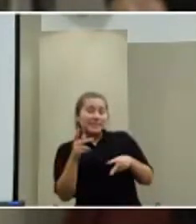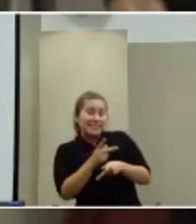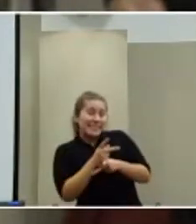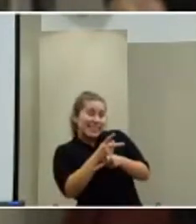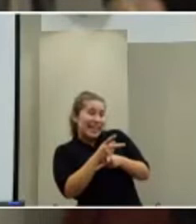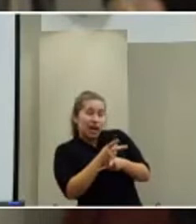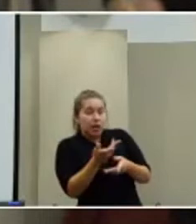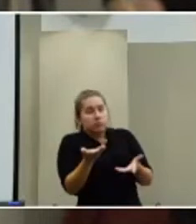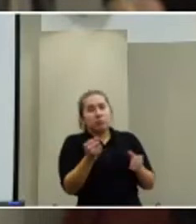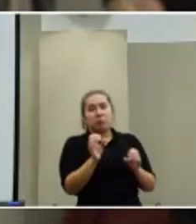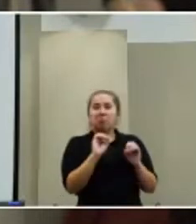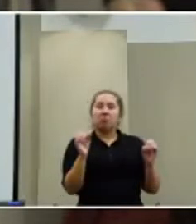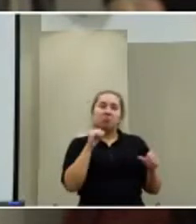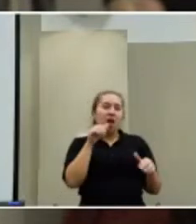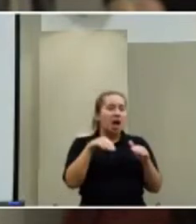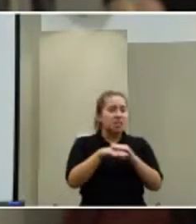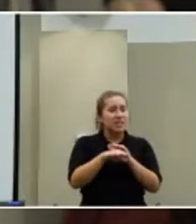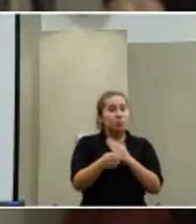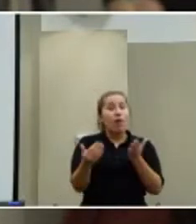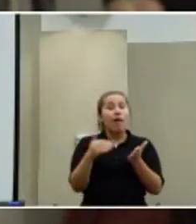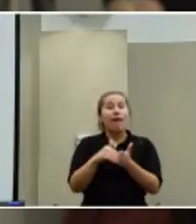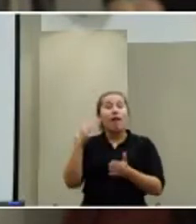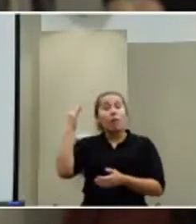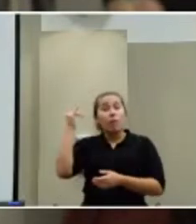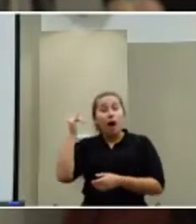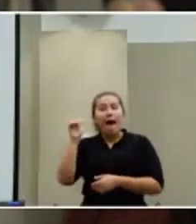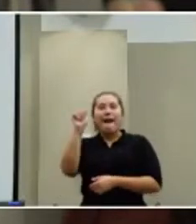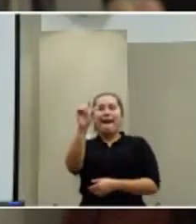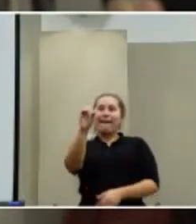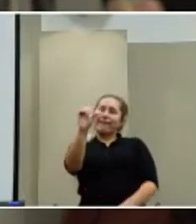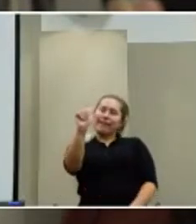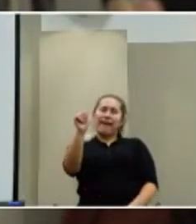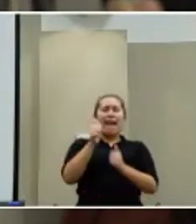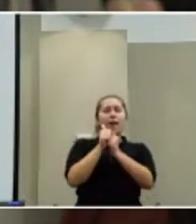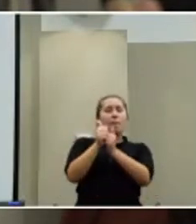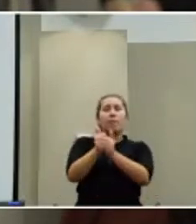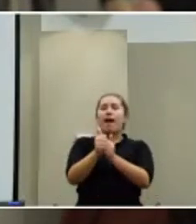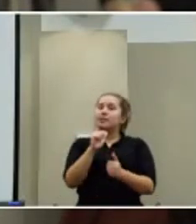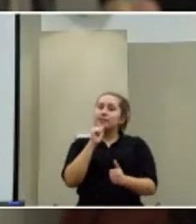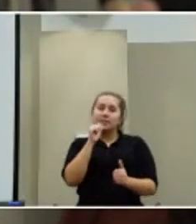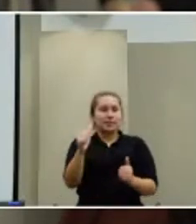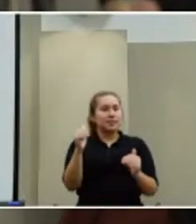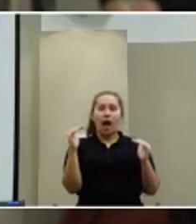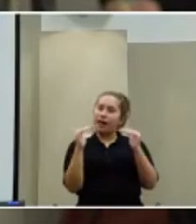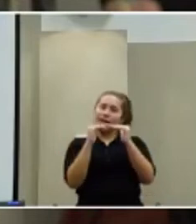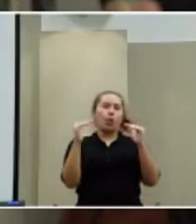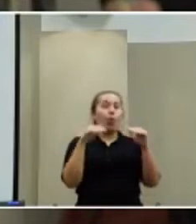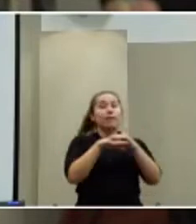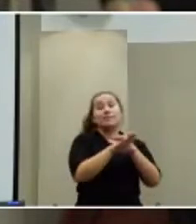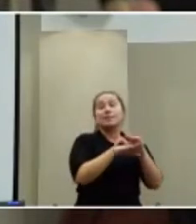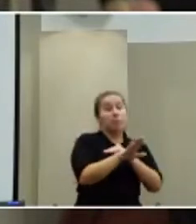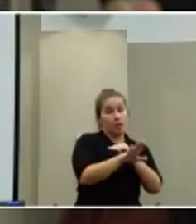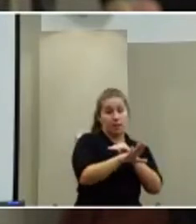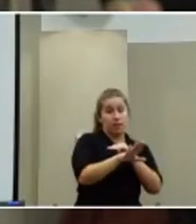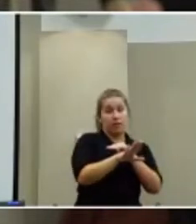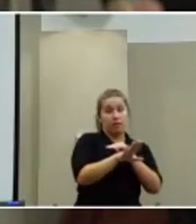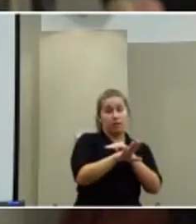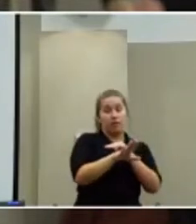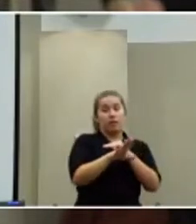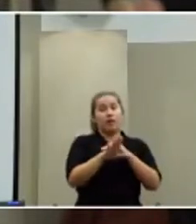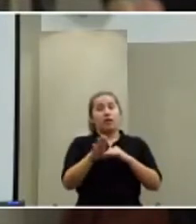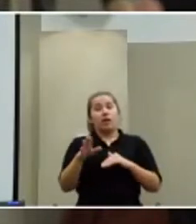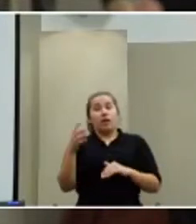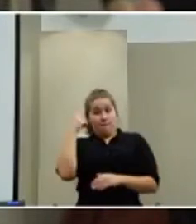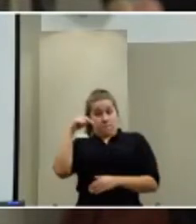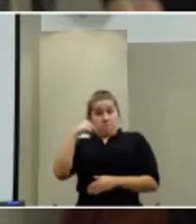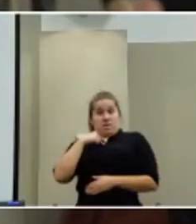accessible, again, because ADA compliance does not equal accessibility. And to me, I